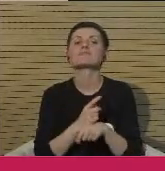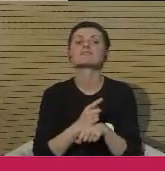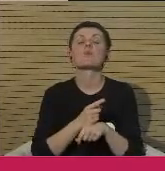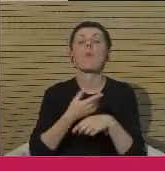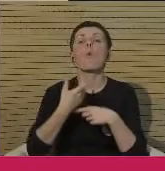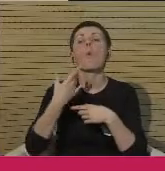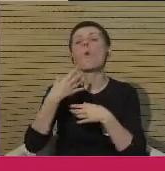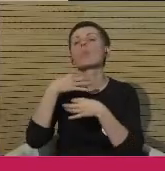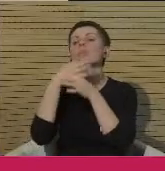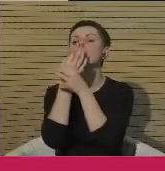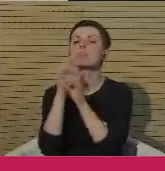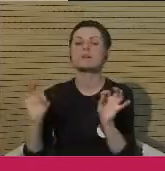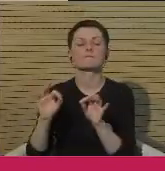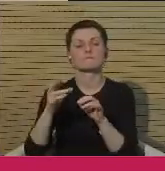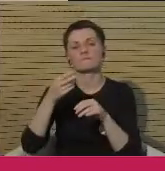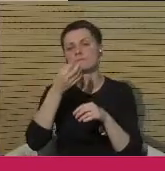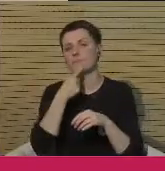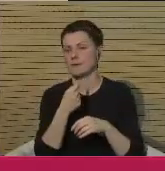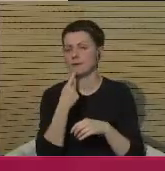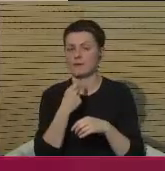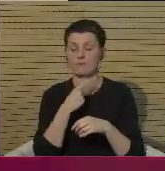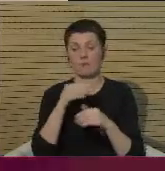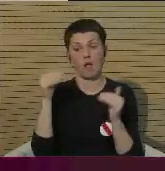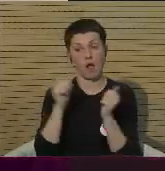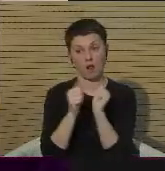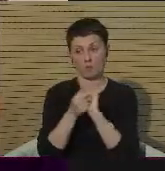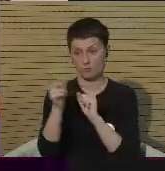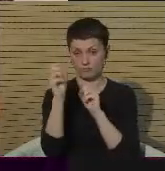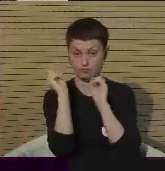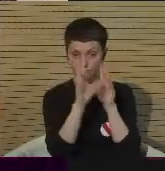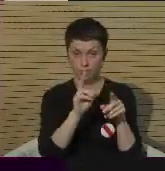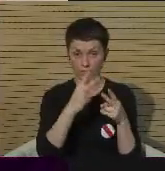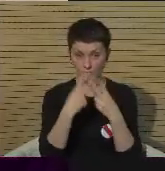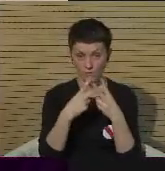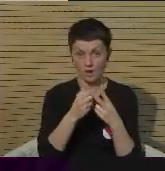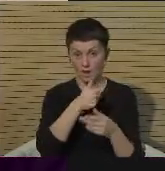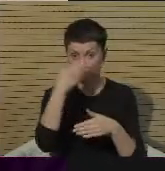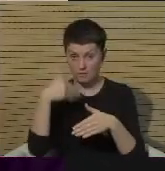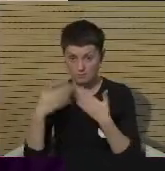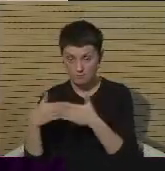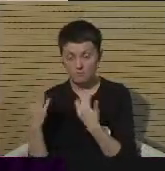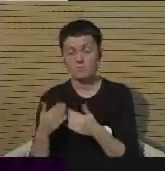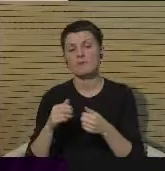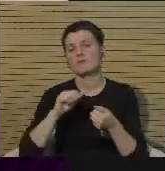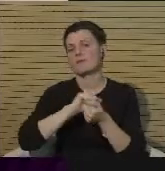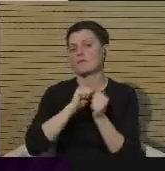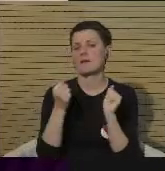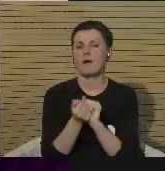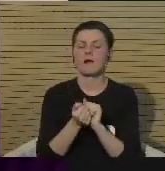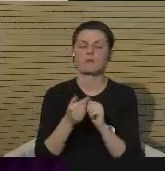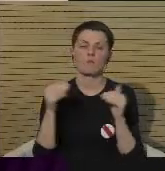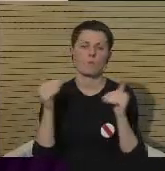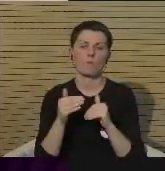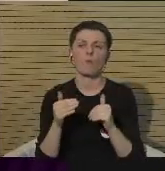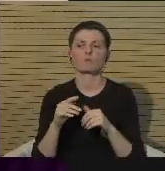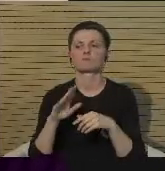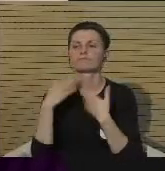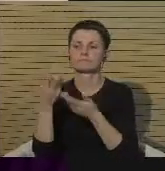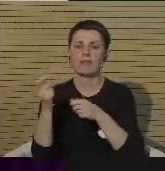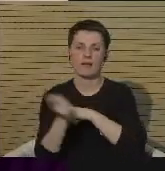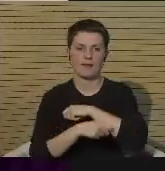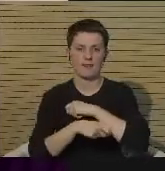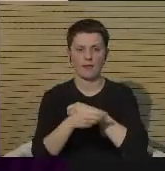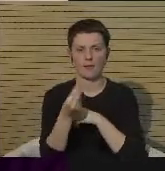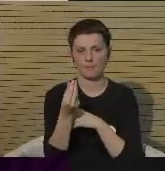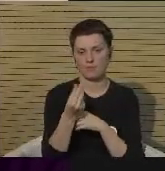because the final statements or final sentences are still to be awaited,